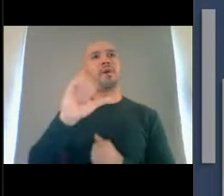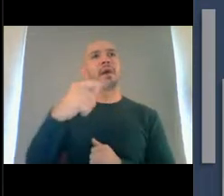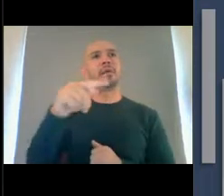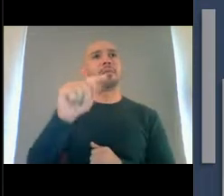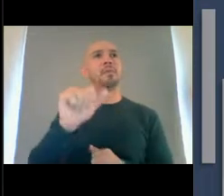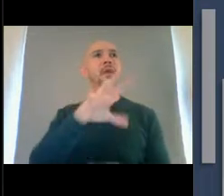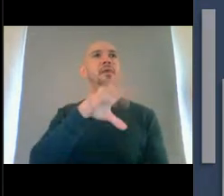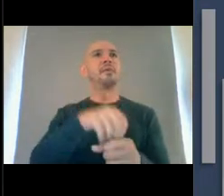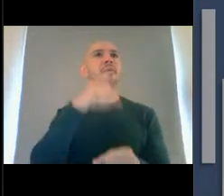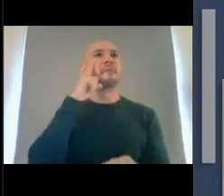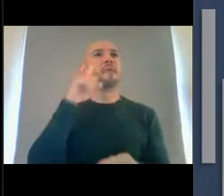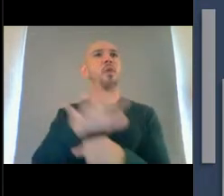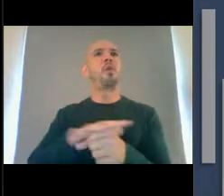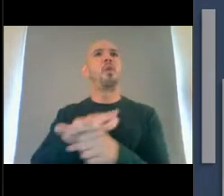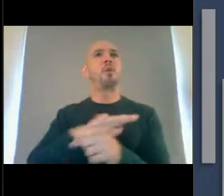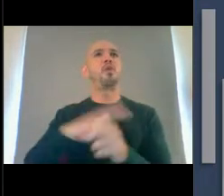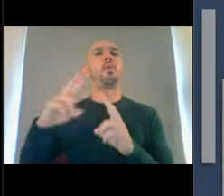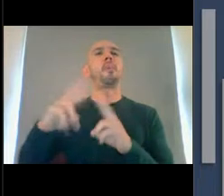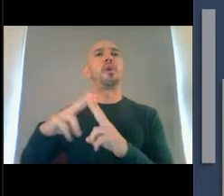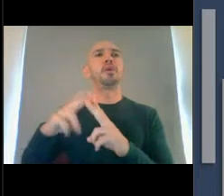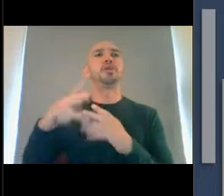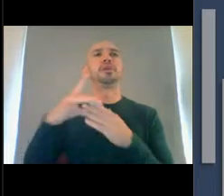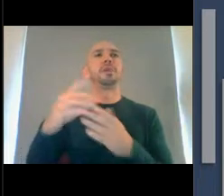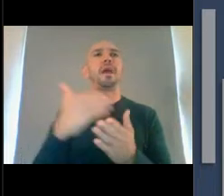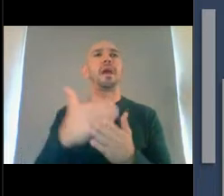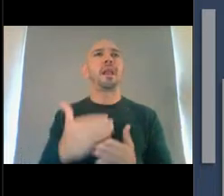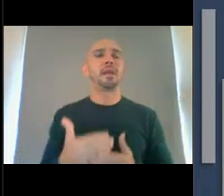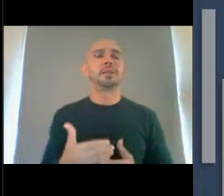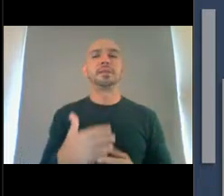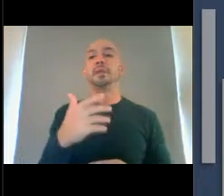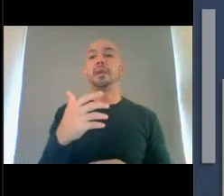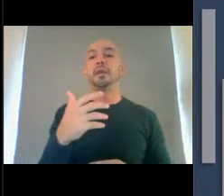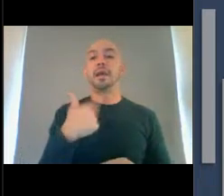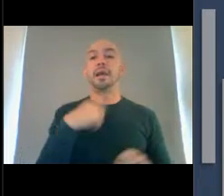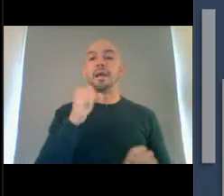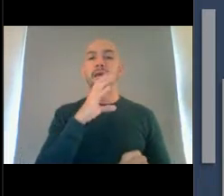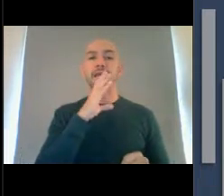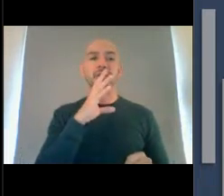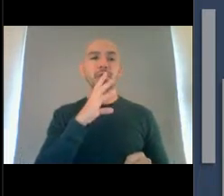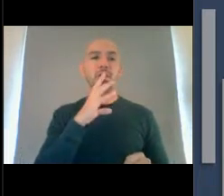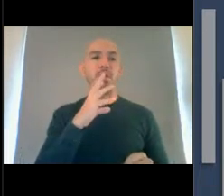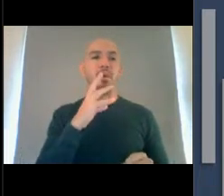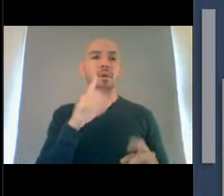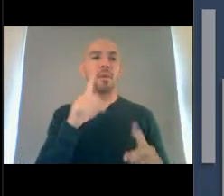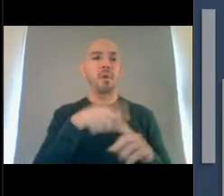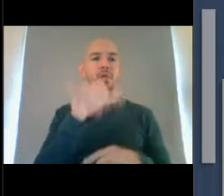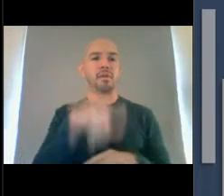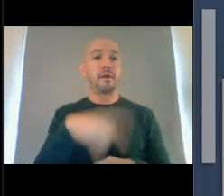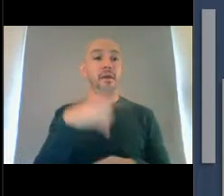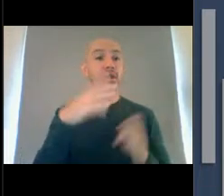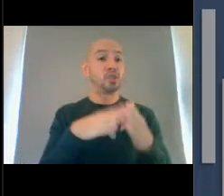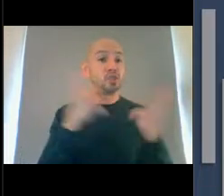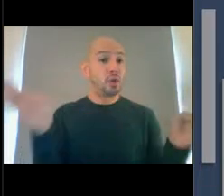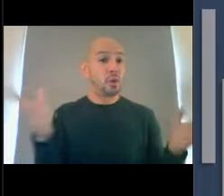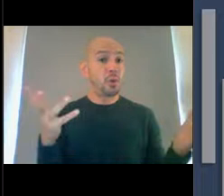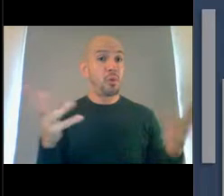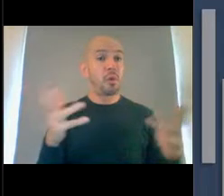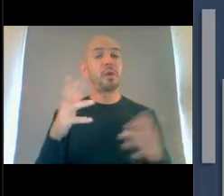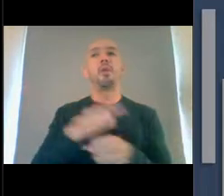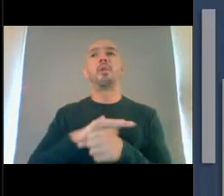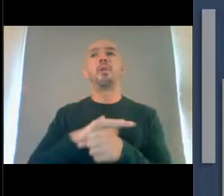program guidelines so i i can talk through those in general the local partnership